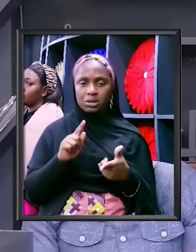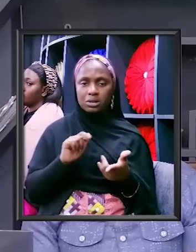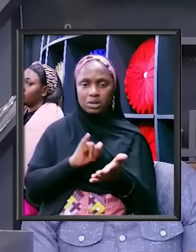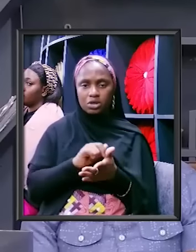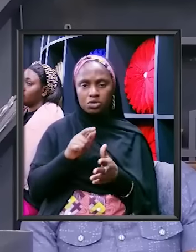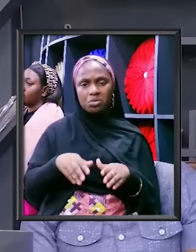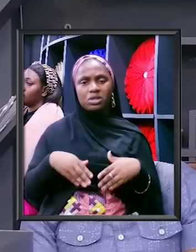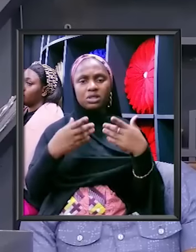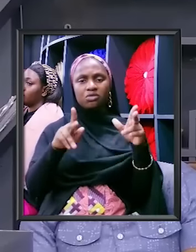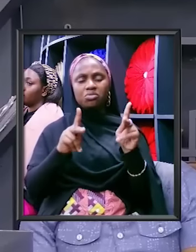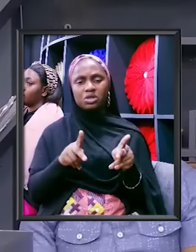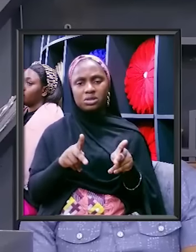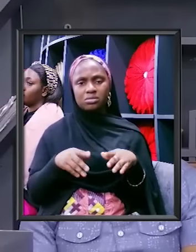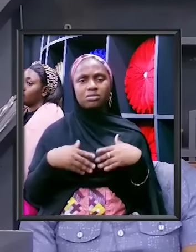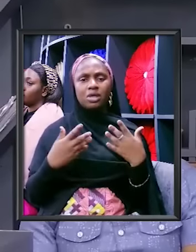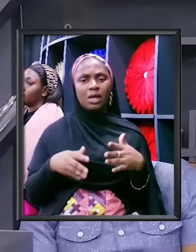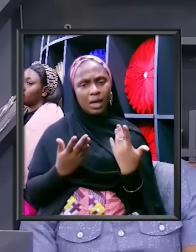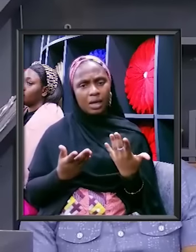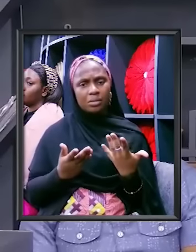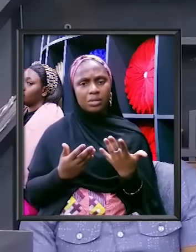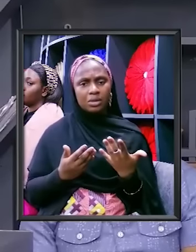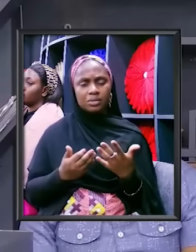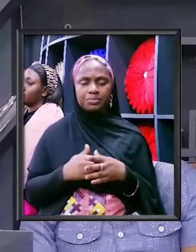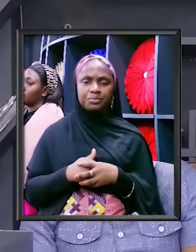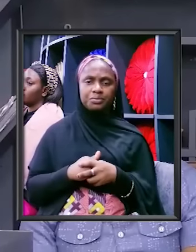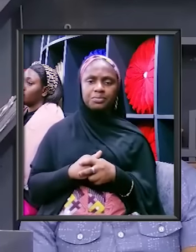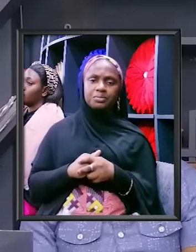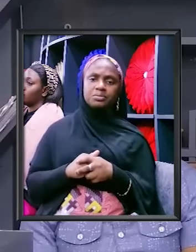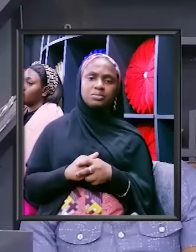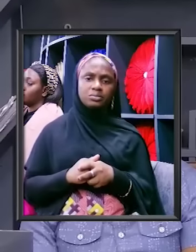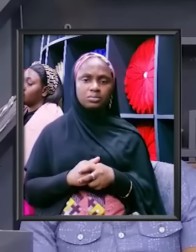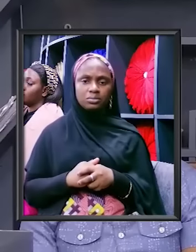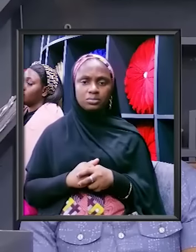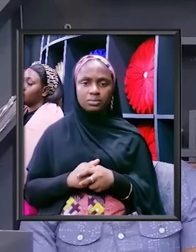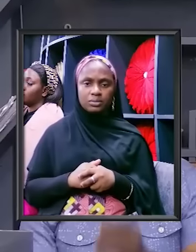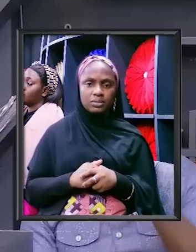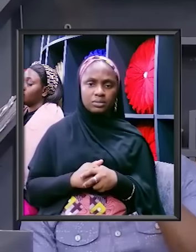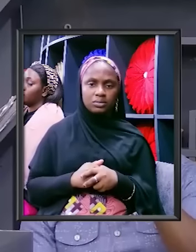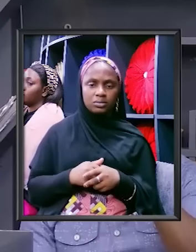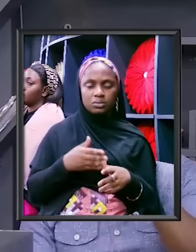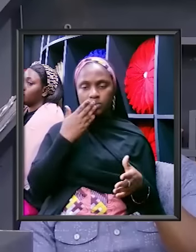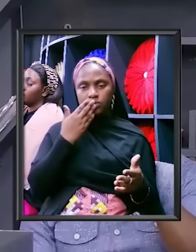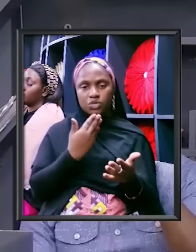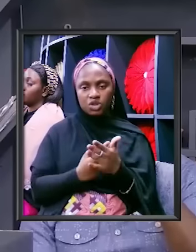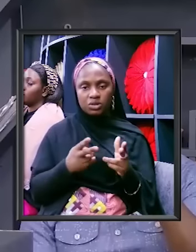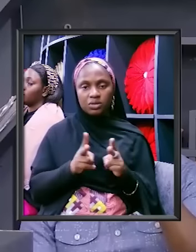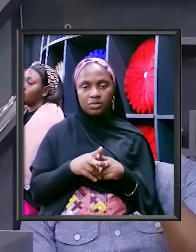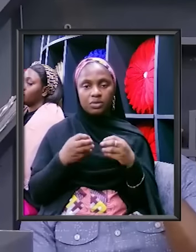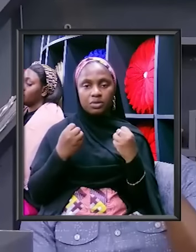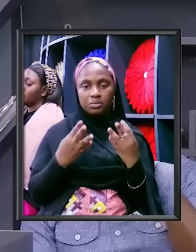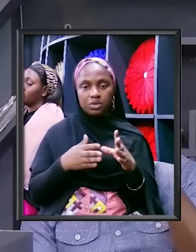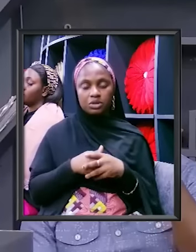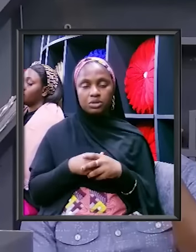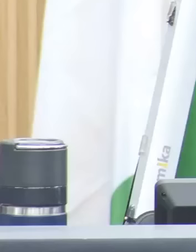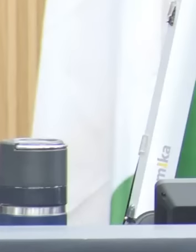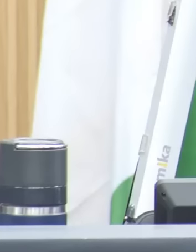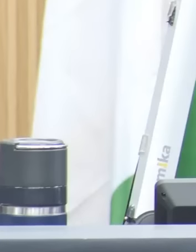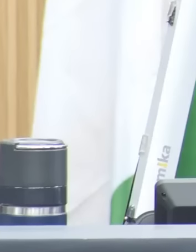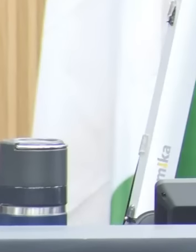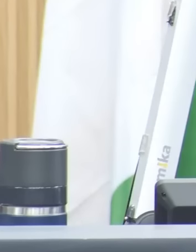talk say because money no they in pocket. The one when no be non-financial. Enough he give them. Thank you. We really, really